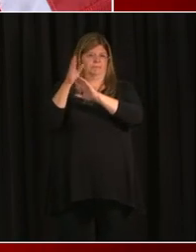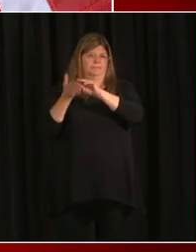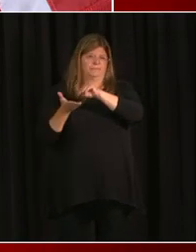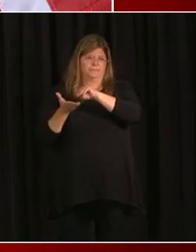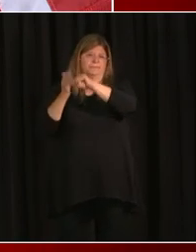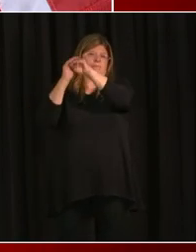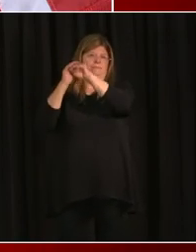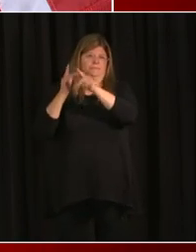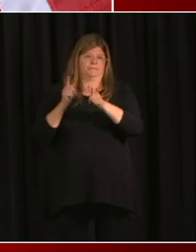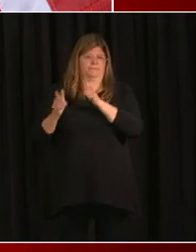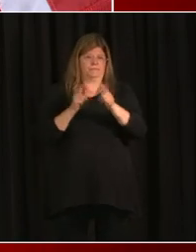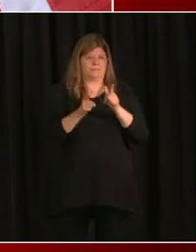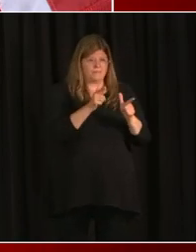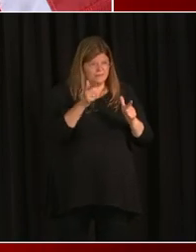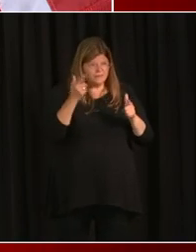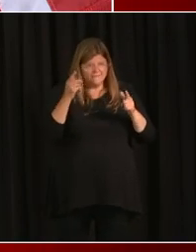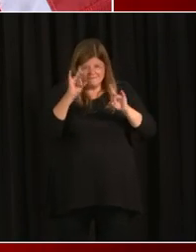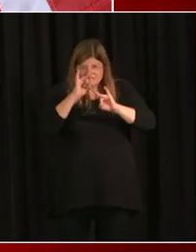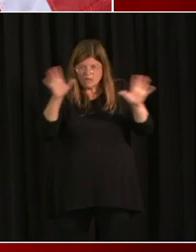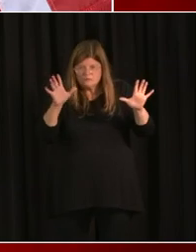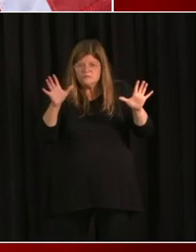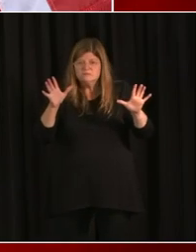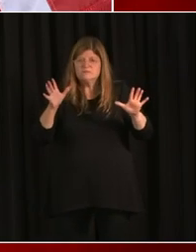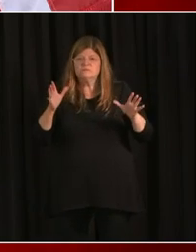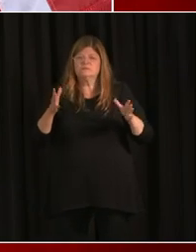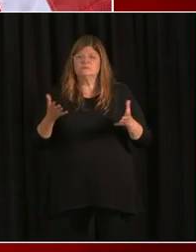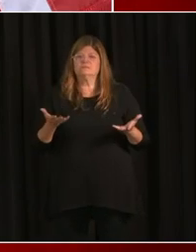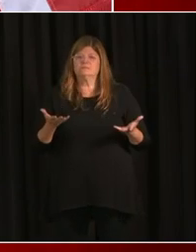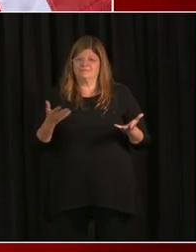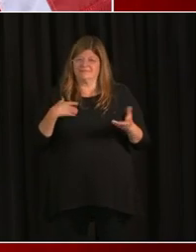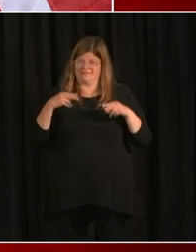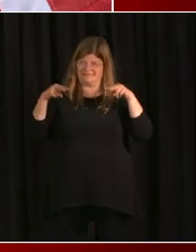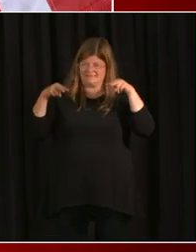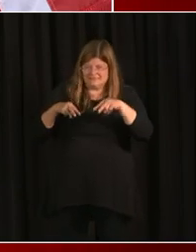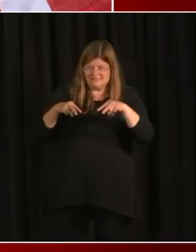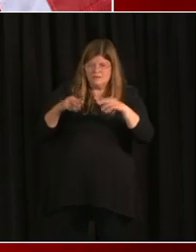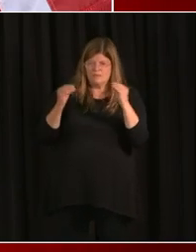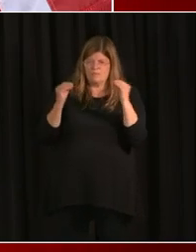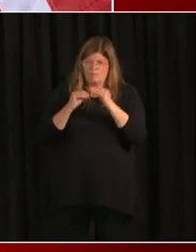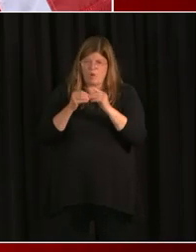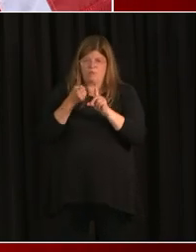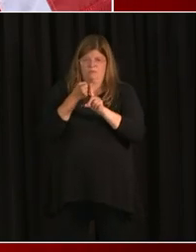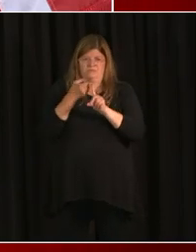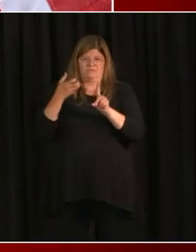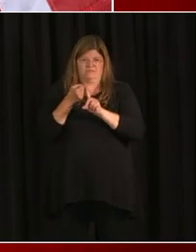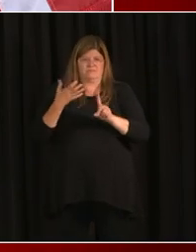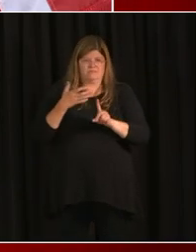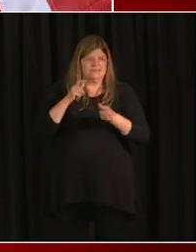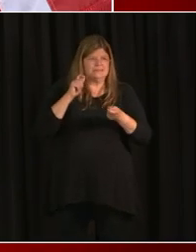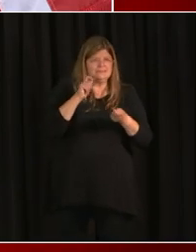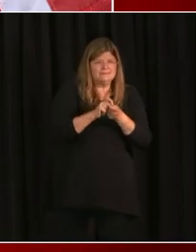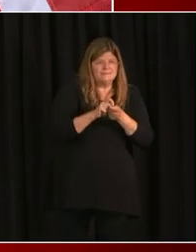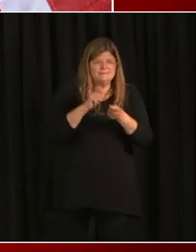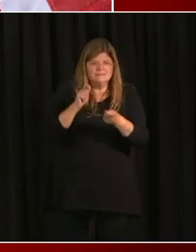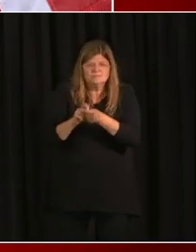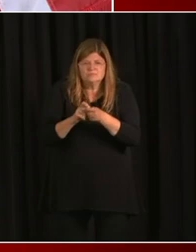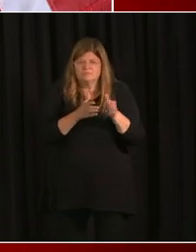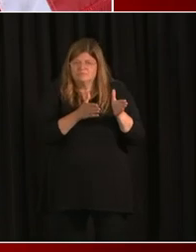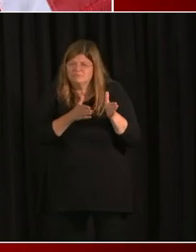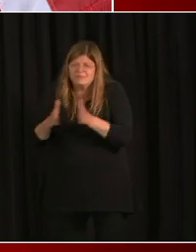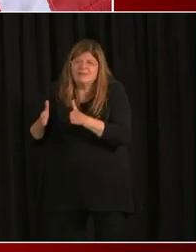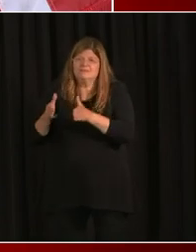in violence. So we're focused on that. We'll have more to say about specific